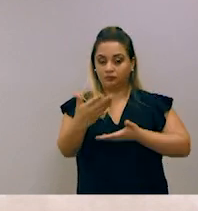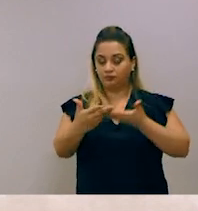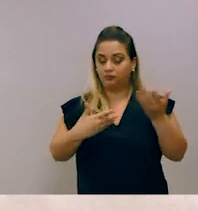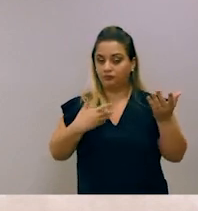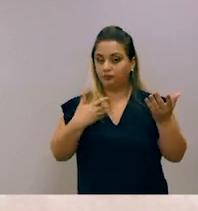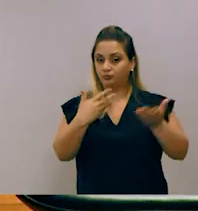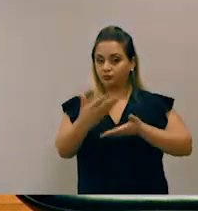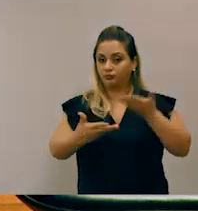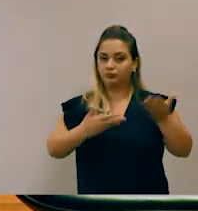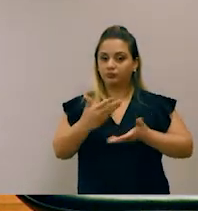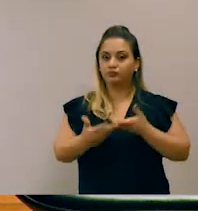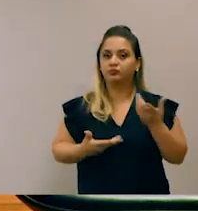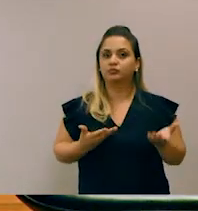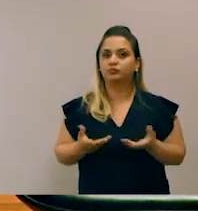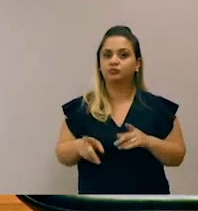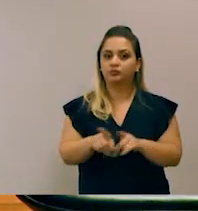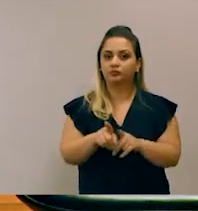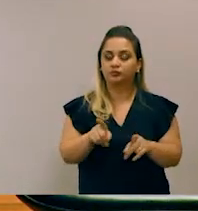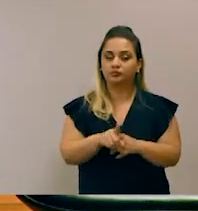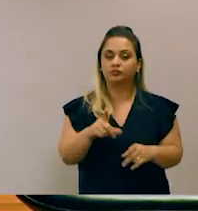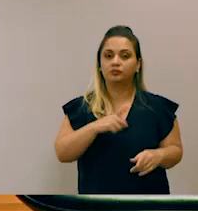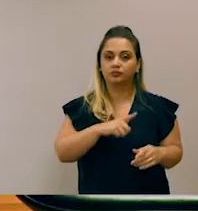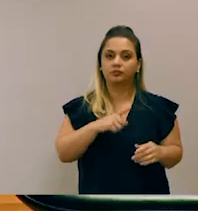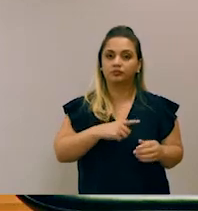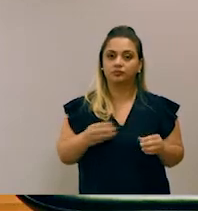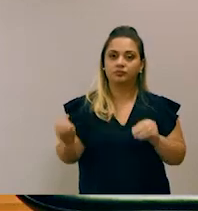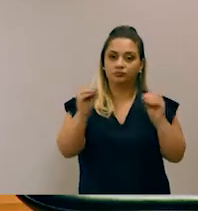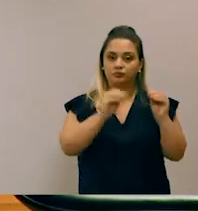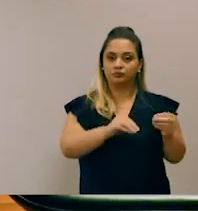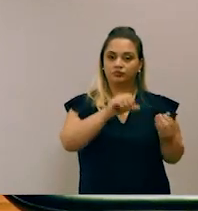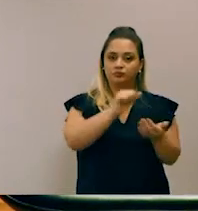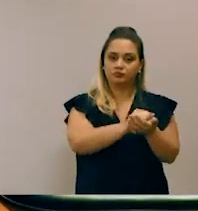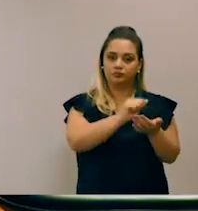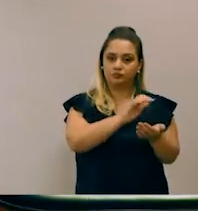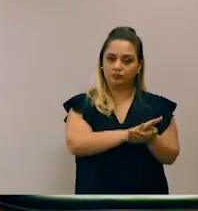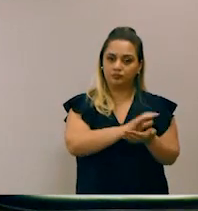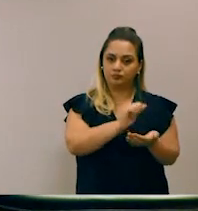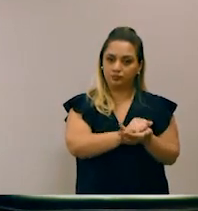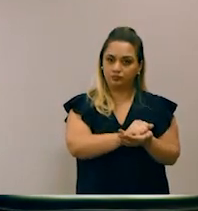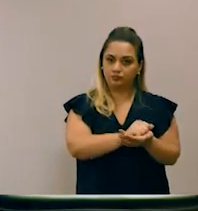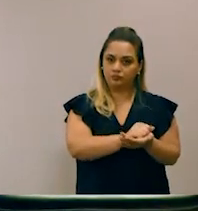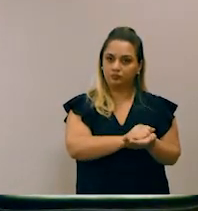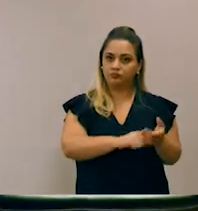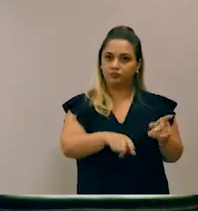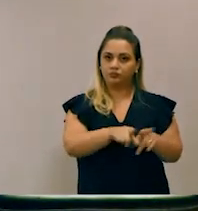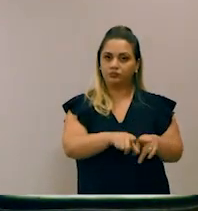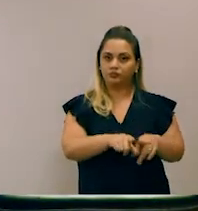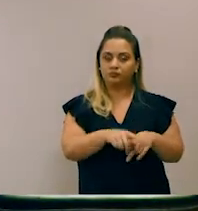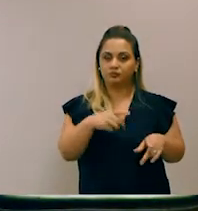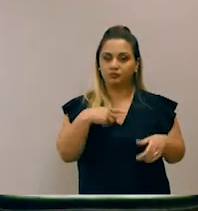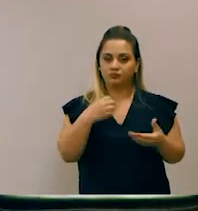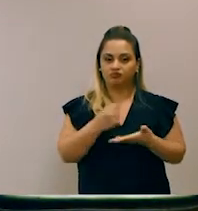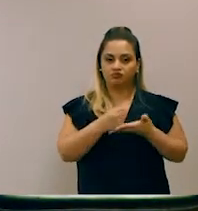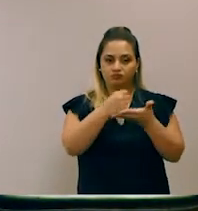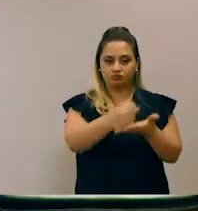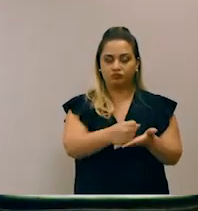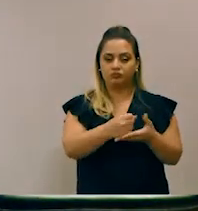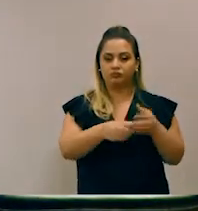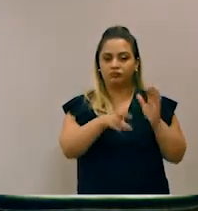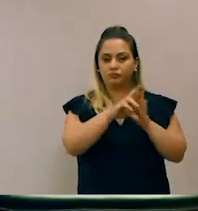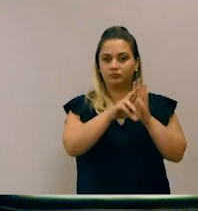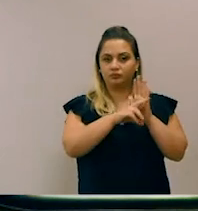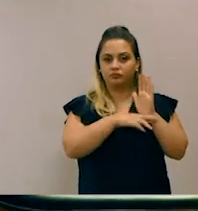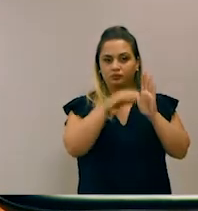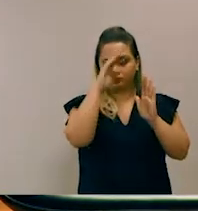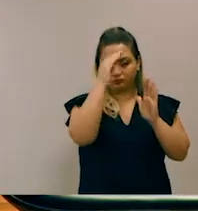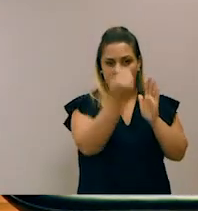have substituted in this process of fine application the model of machine learning